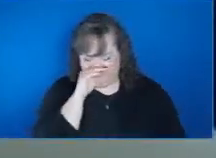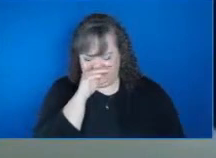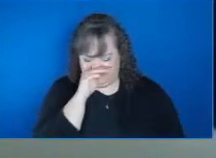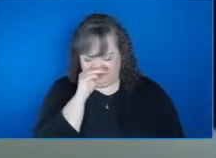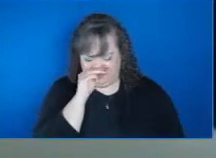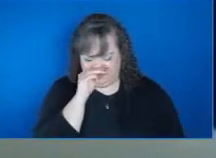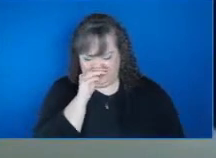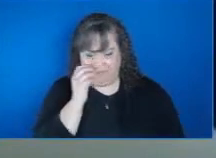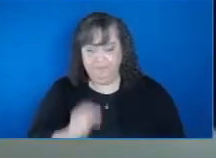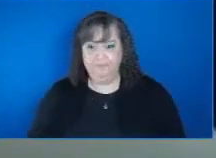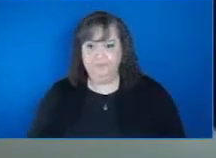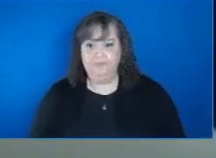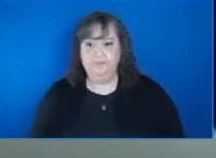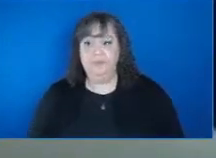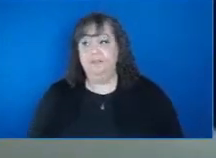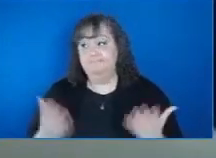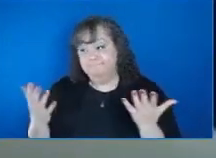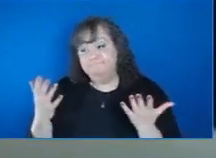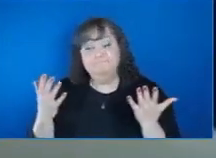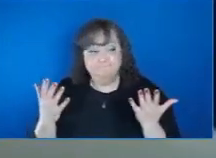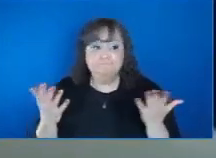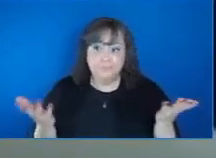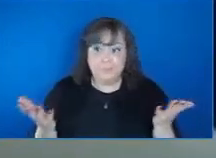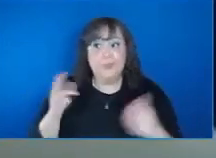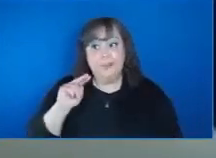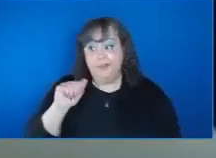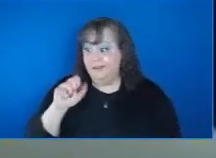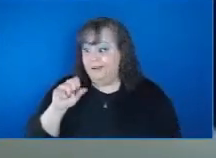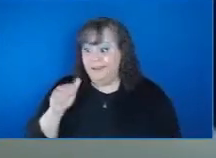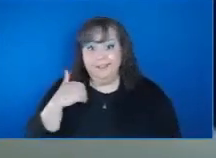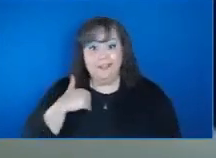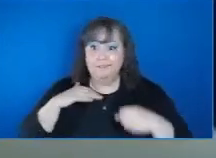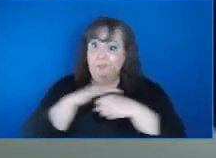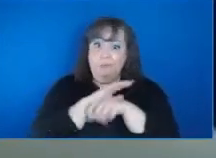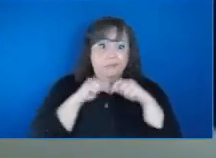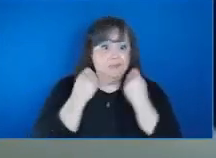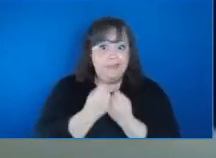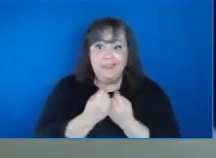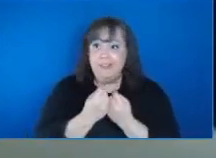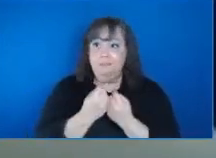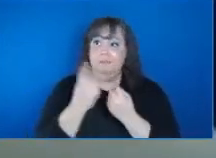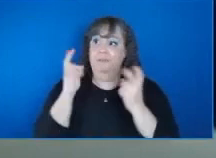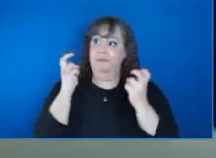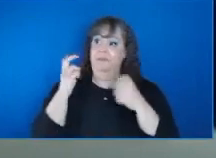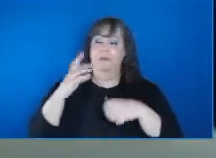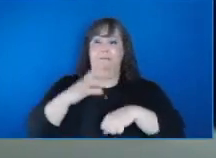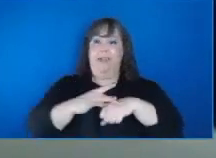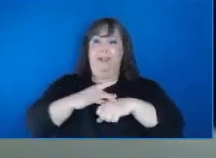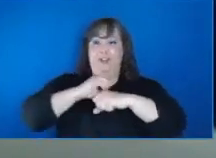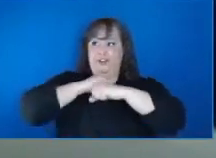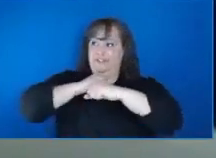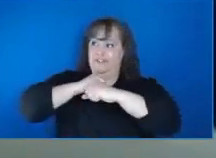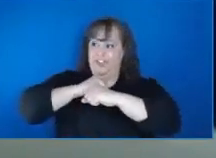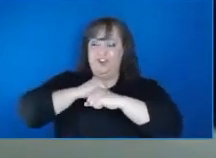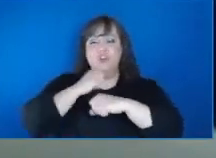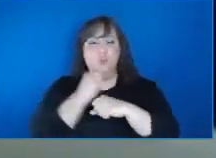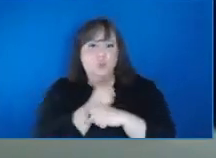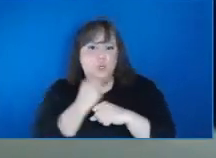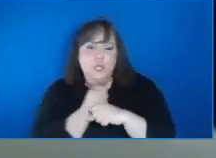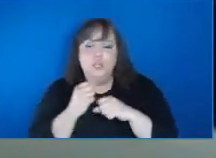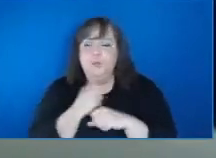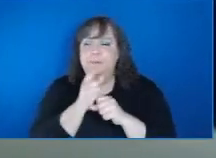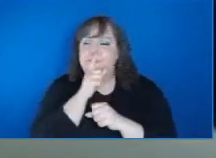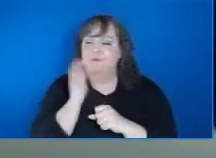So as you can see, NASA has an entire team of planetary defenders working to keep our planet safe. And we want